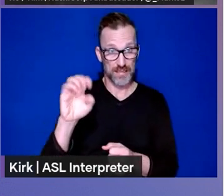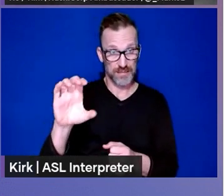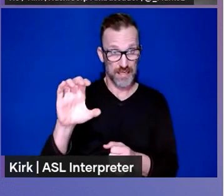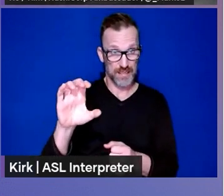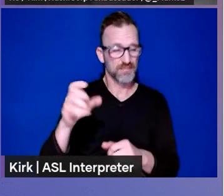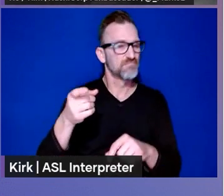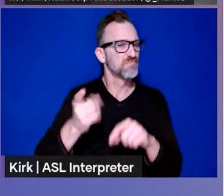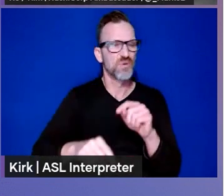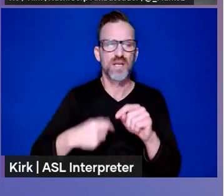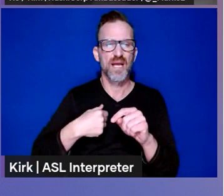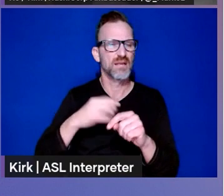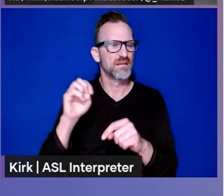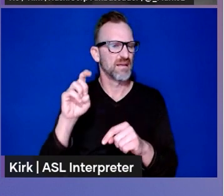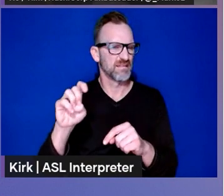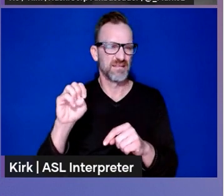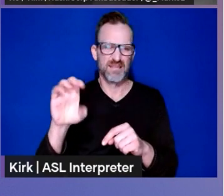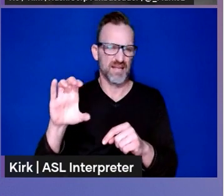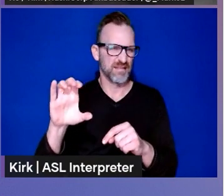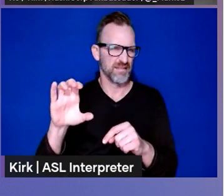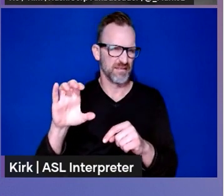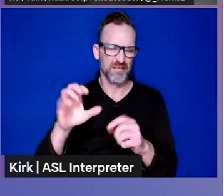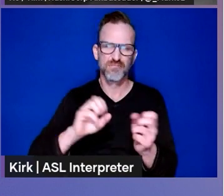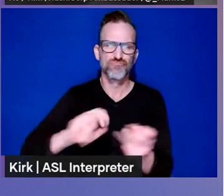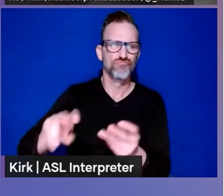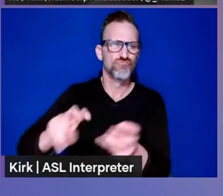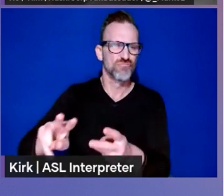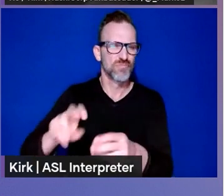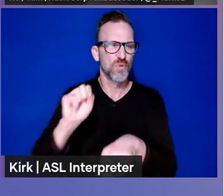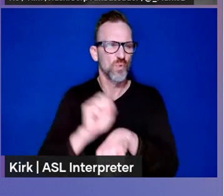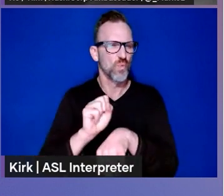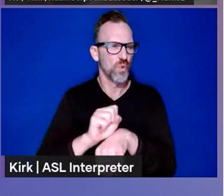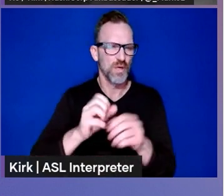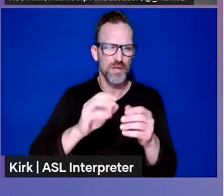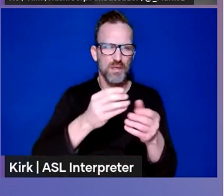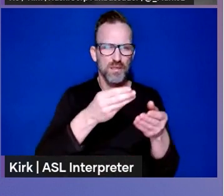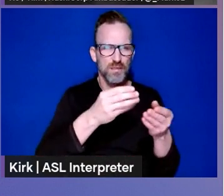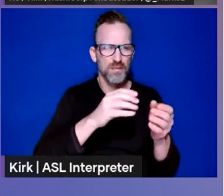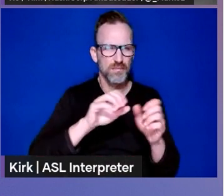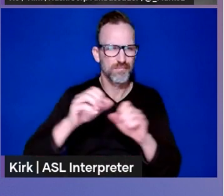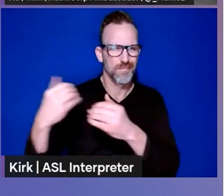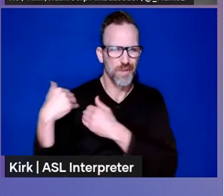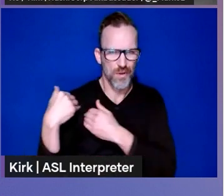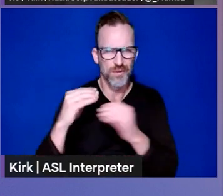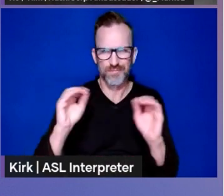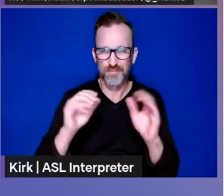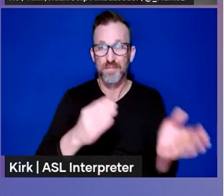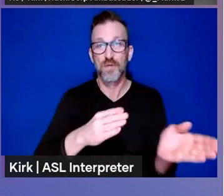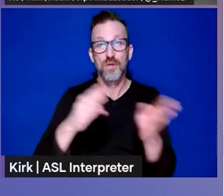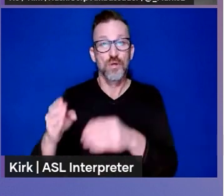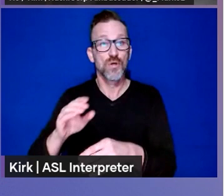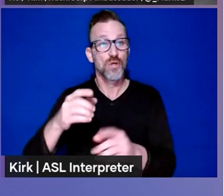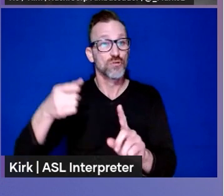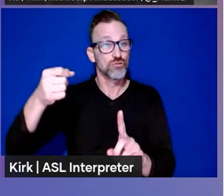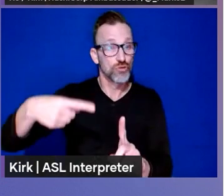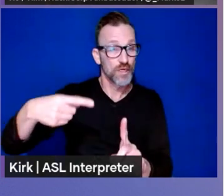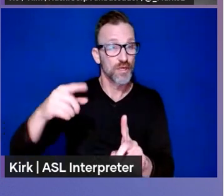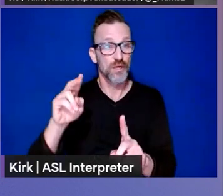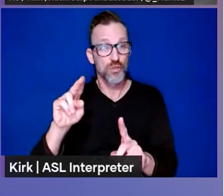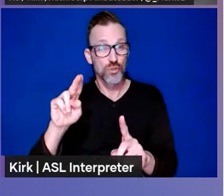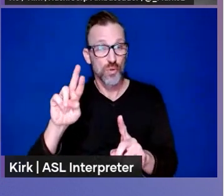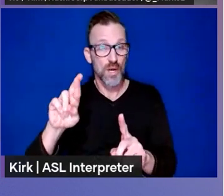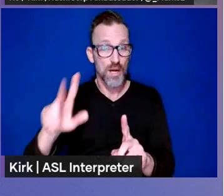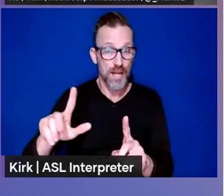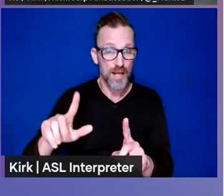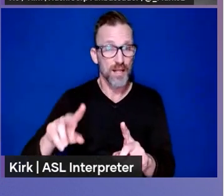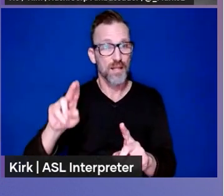at this point. It doesn't offer trigger URLs or URL service. So as you've seen, I've received my